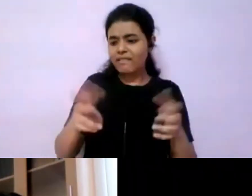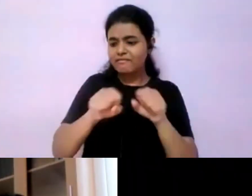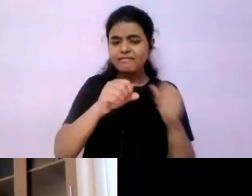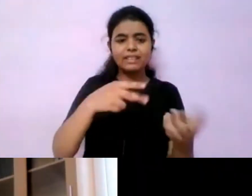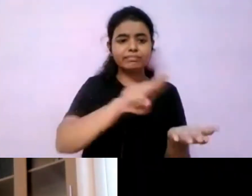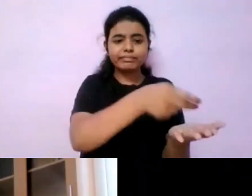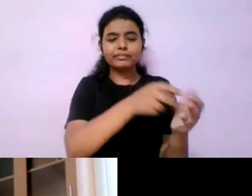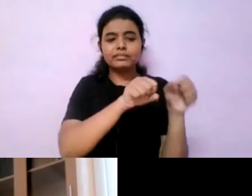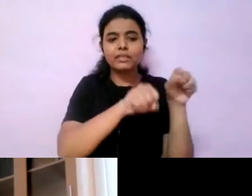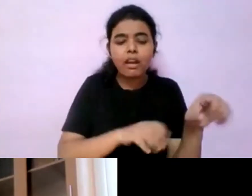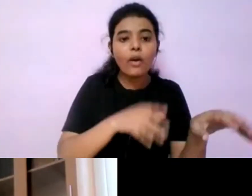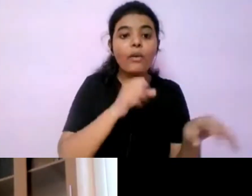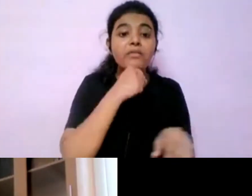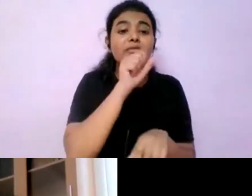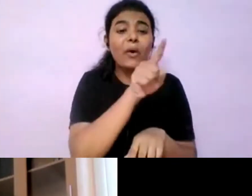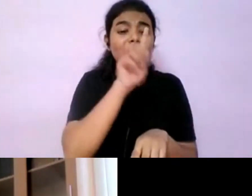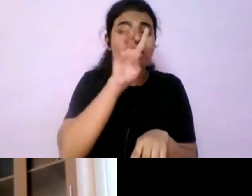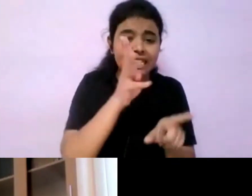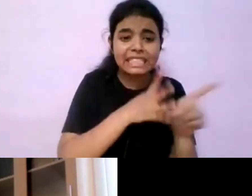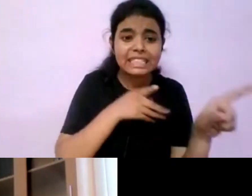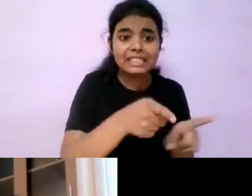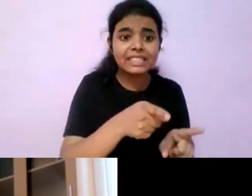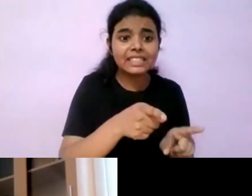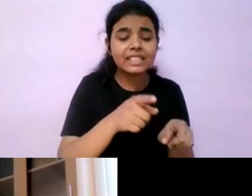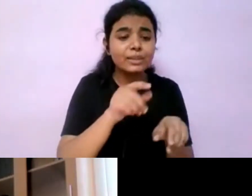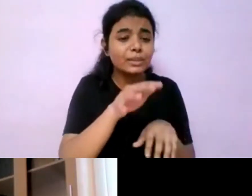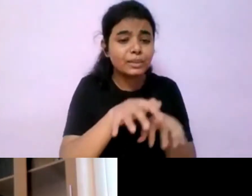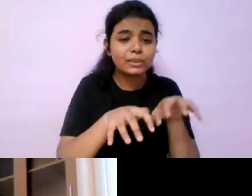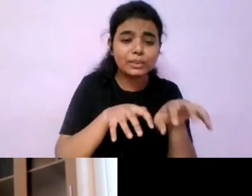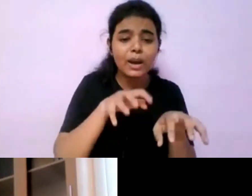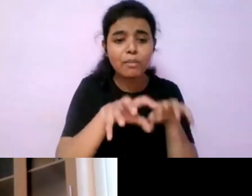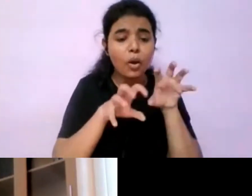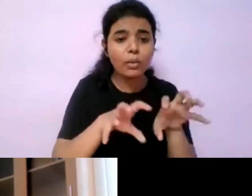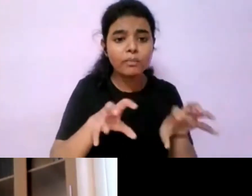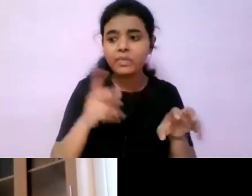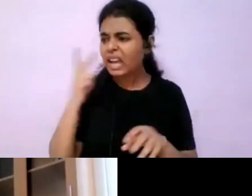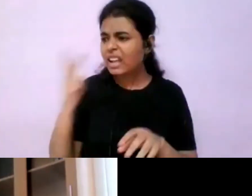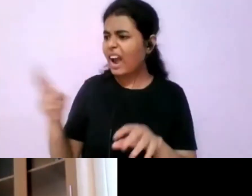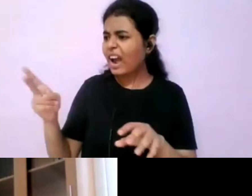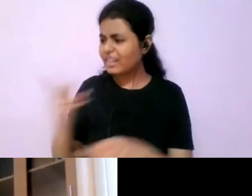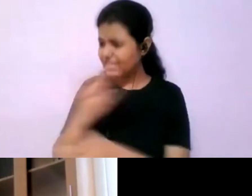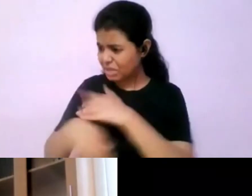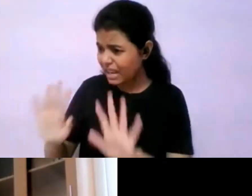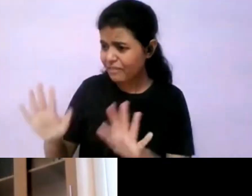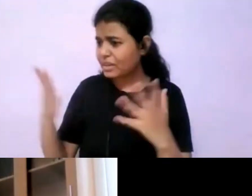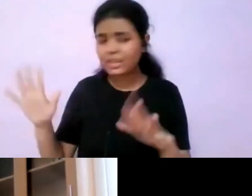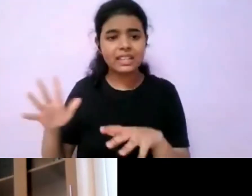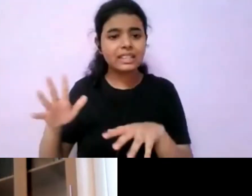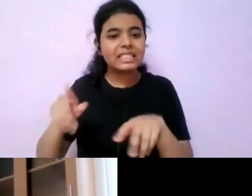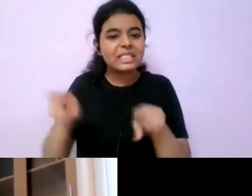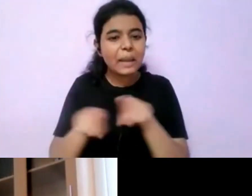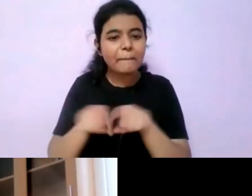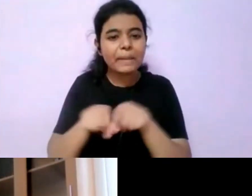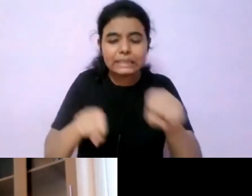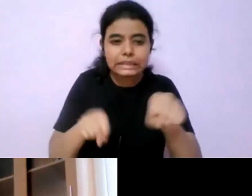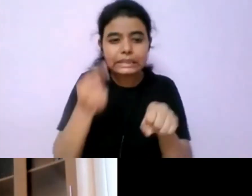to me. He's 14 years old. He walks around slowly. I don't know if he seems fine, but he limps a bit. Is he